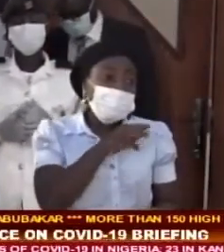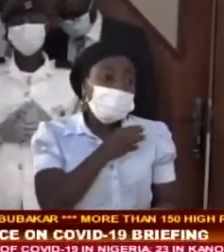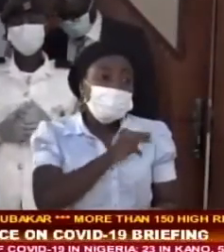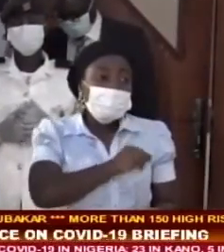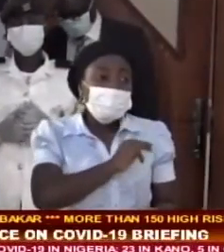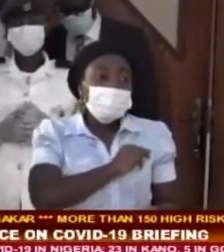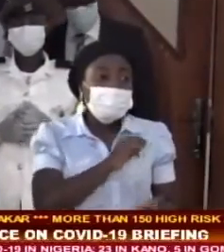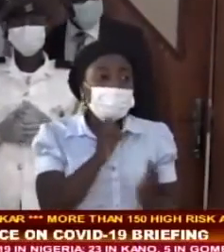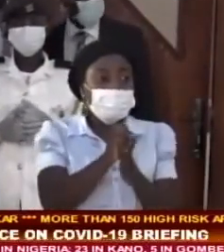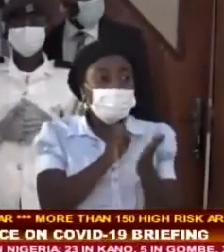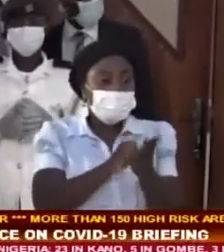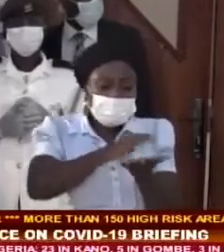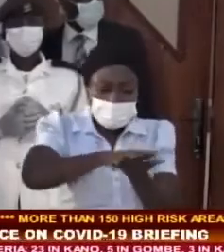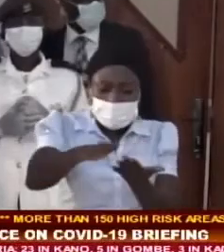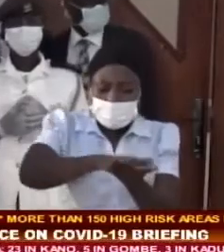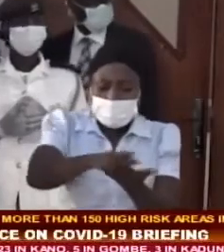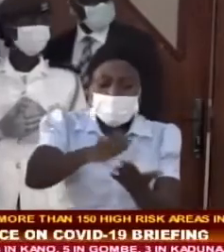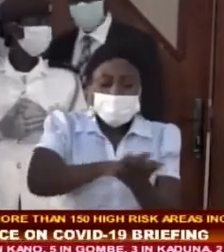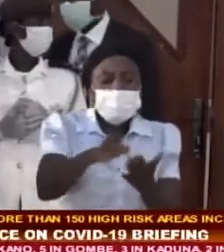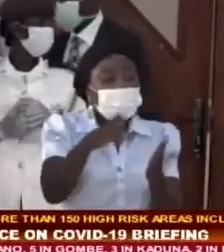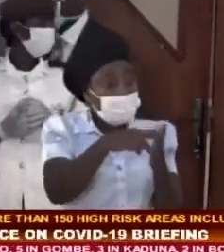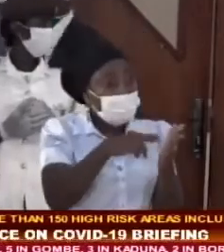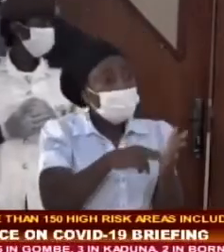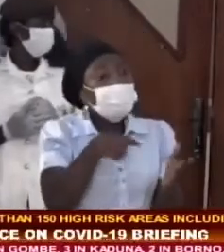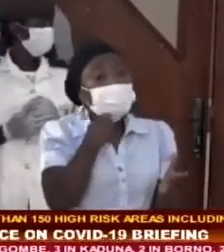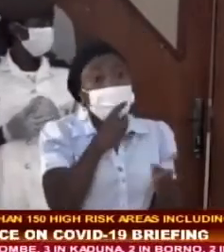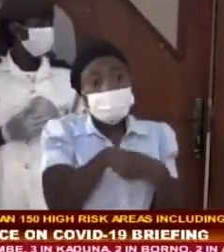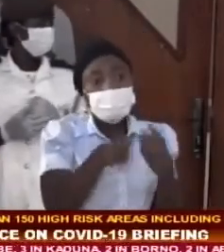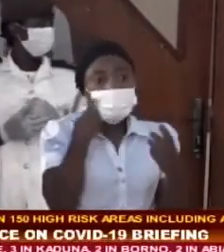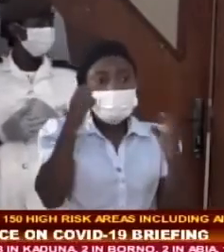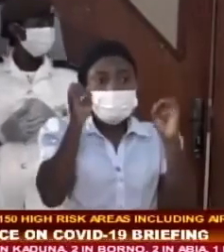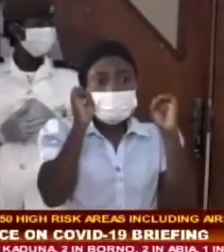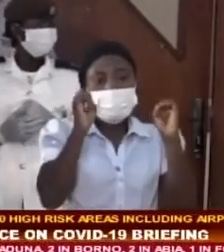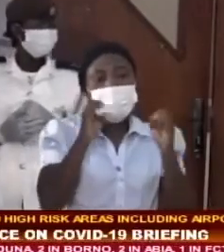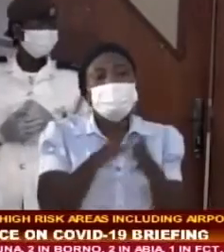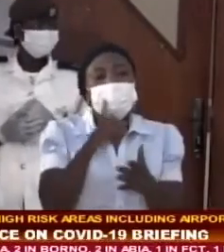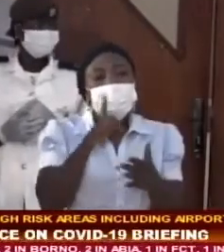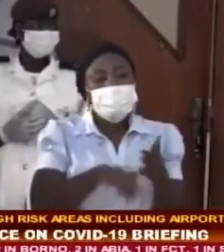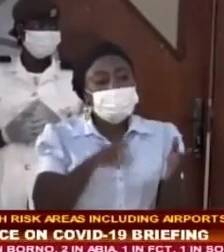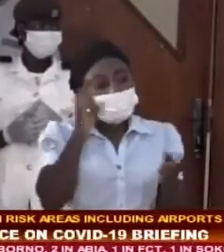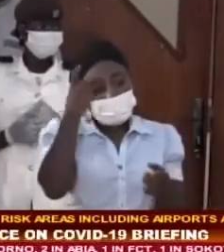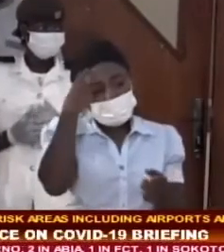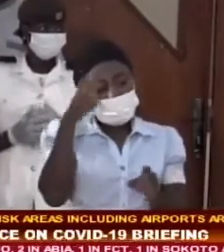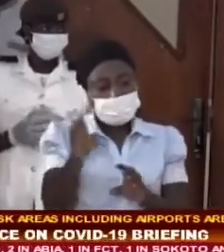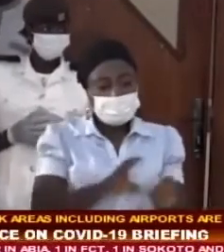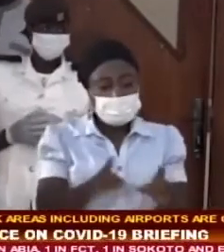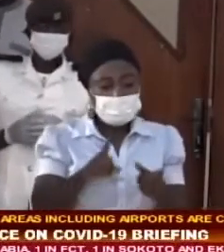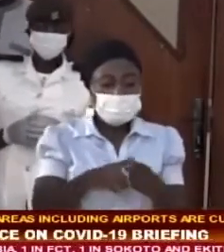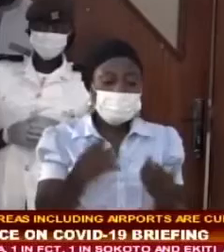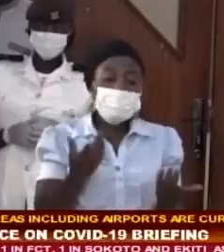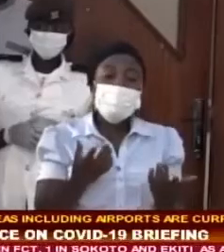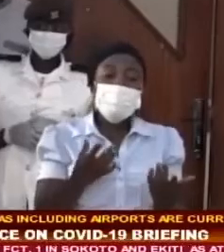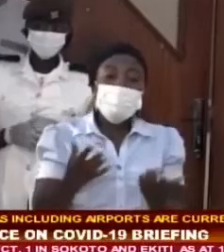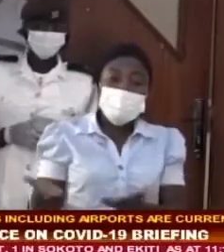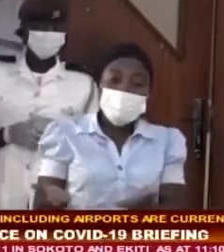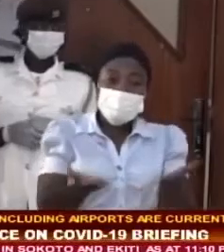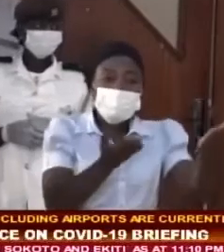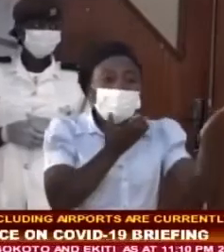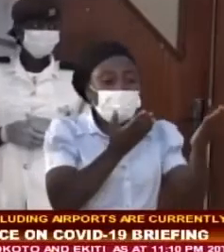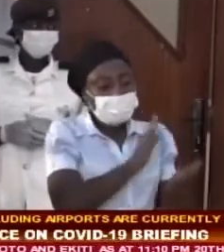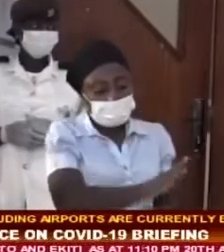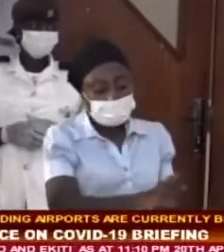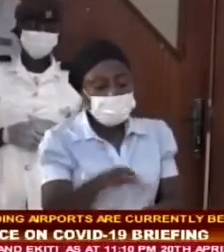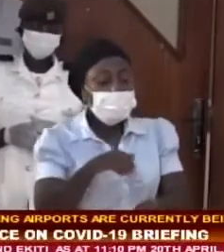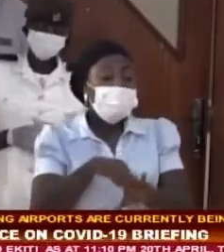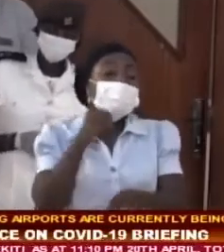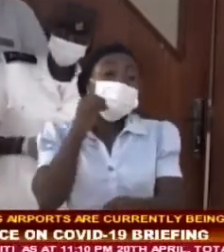the clearance and the report he gave so far concerning the educational sector and what the government is doing to carry on the children at